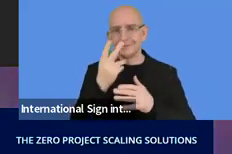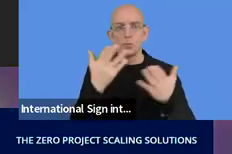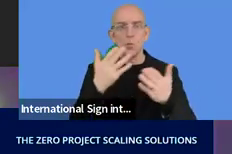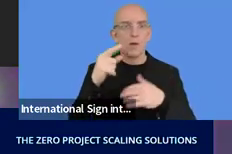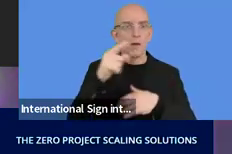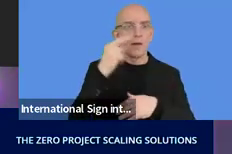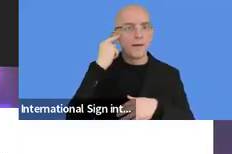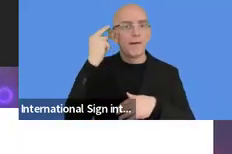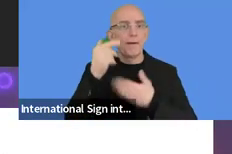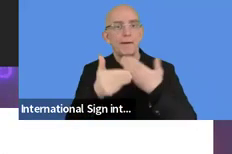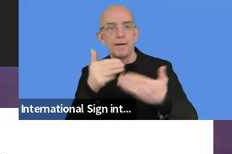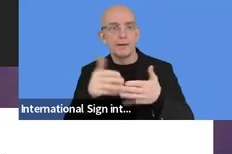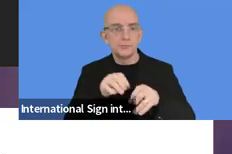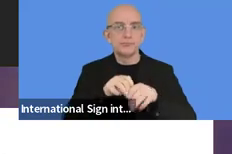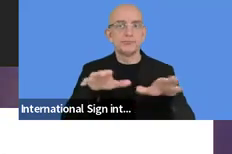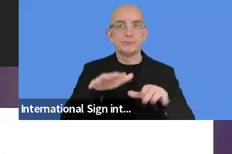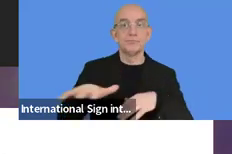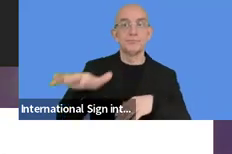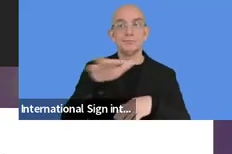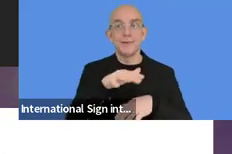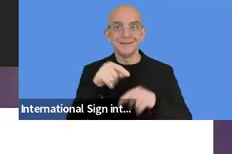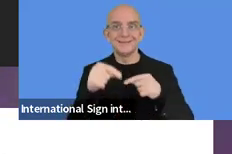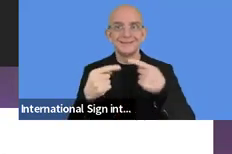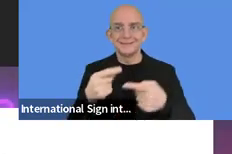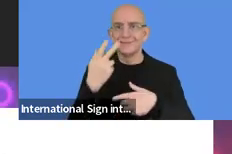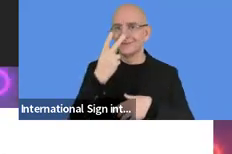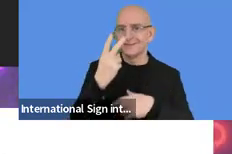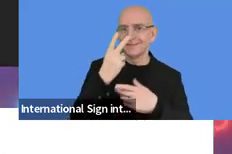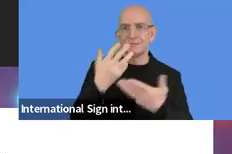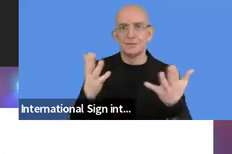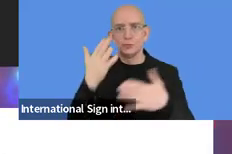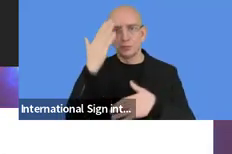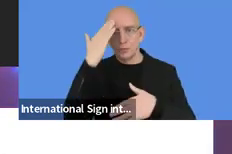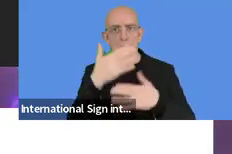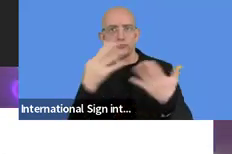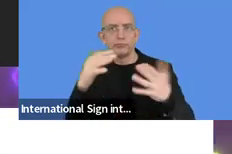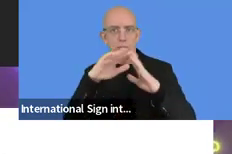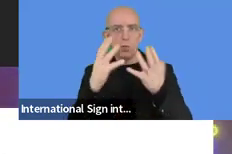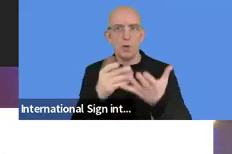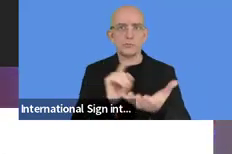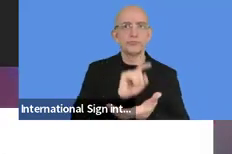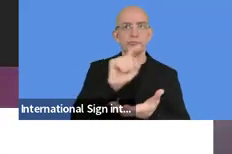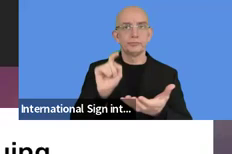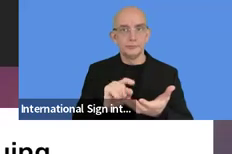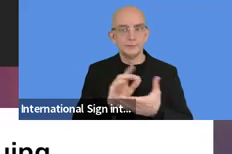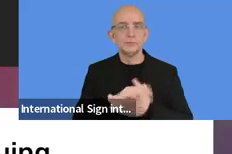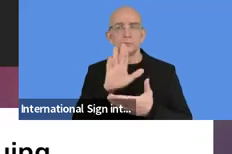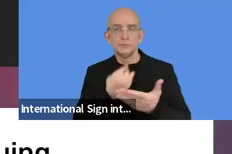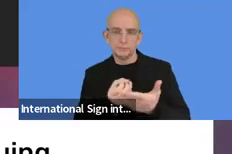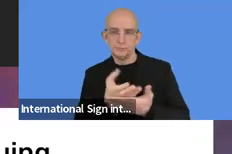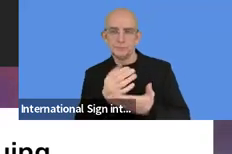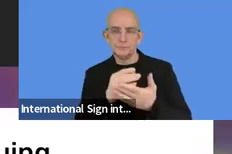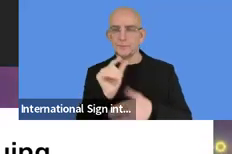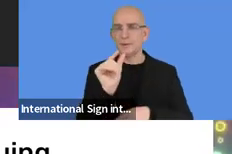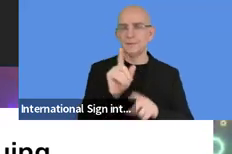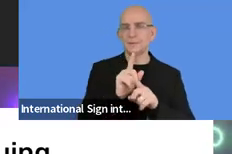new places around the world. So I want to tell you a little bit of a secret behind pricing.